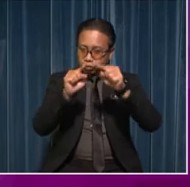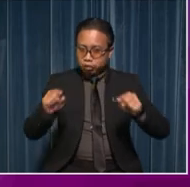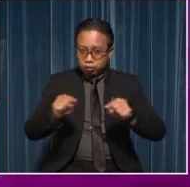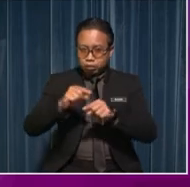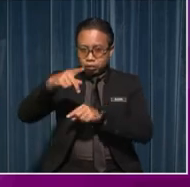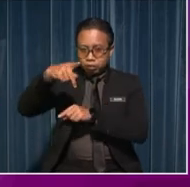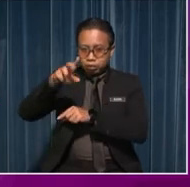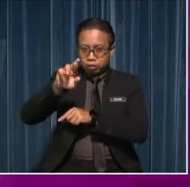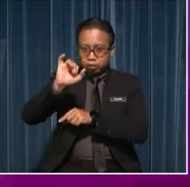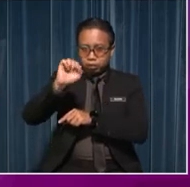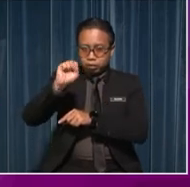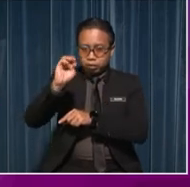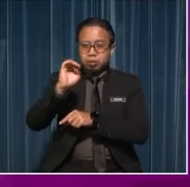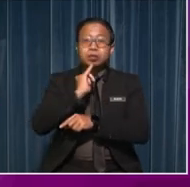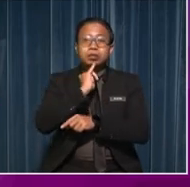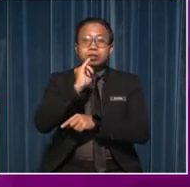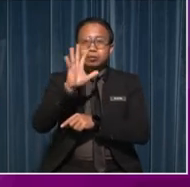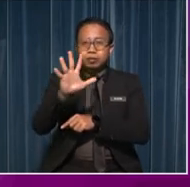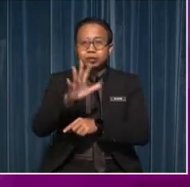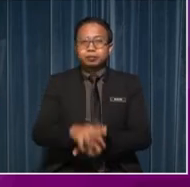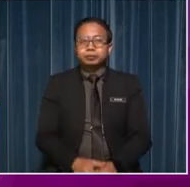prism is 5.